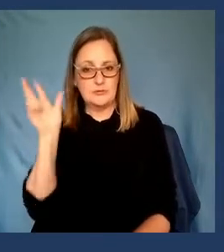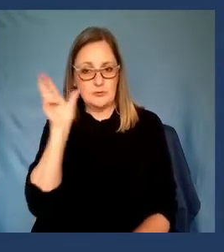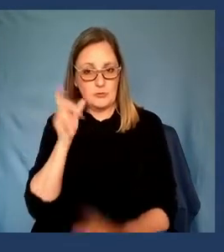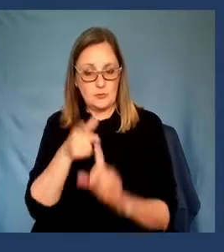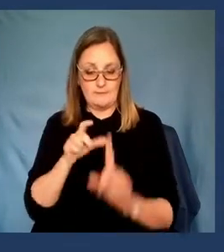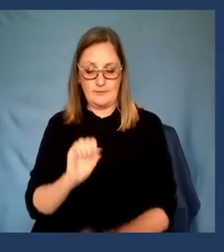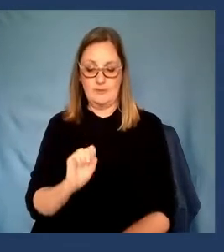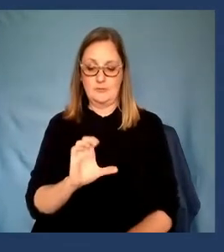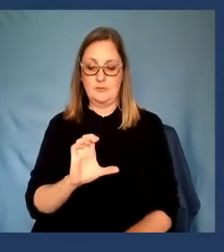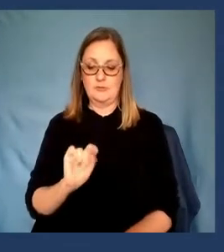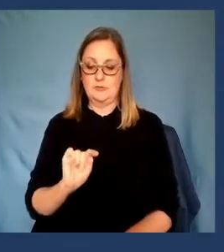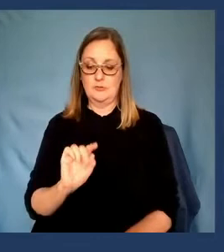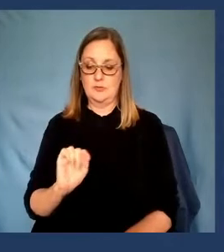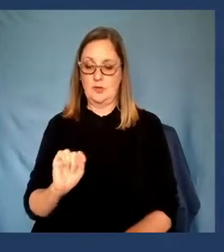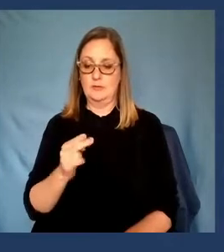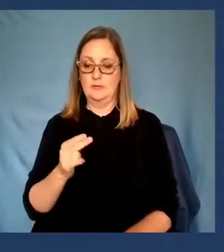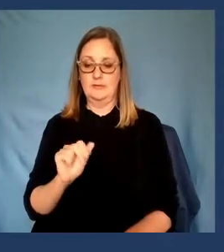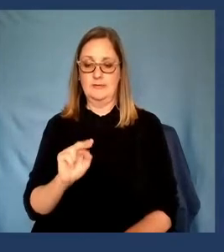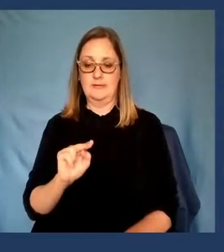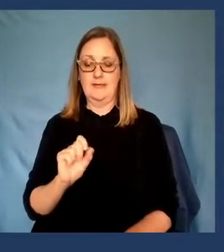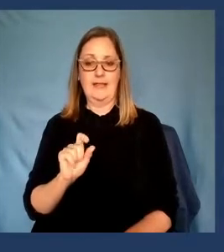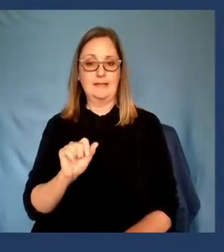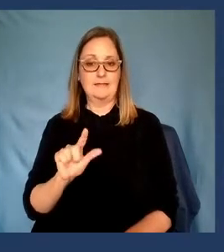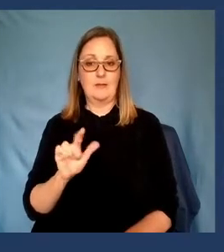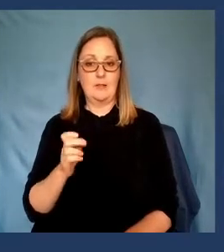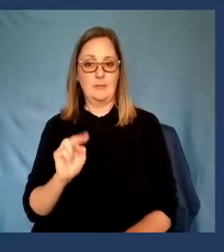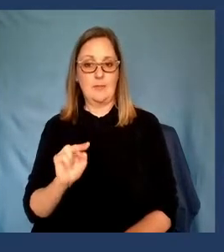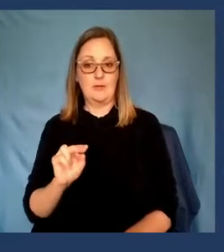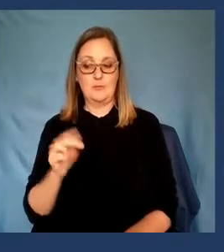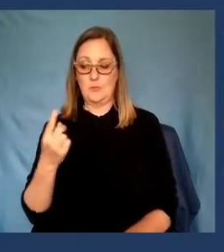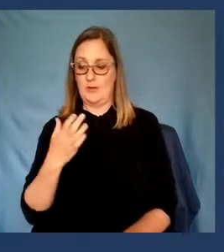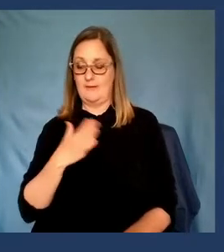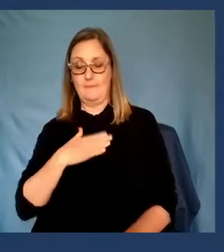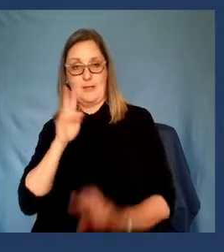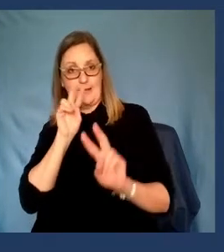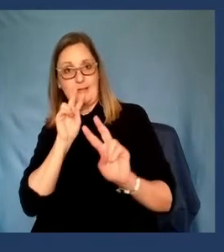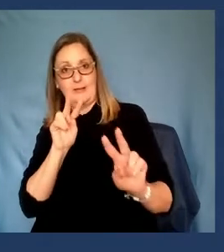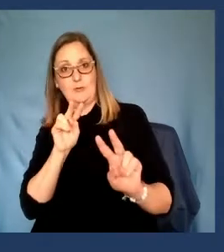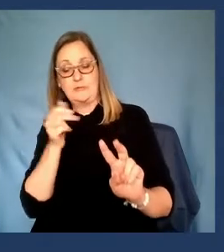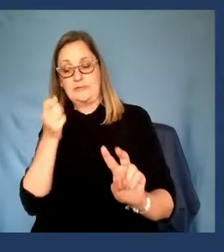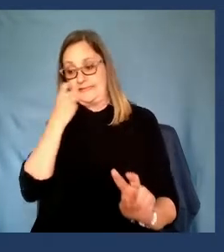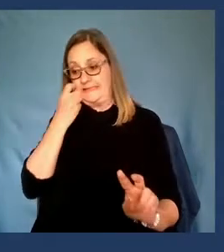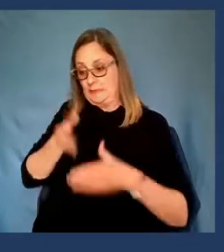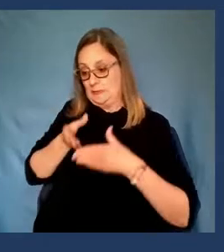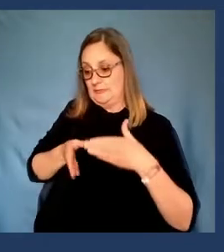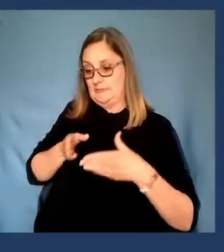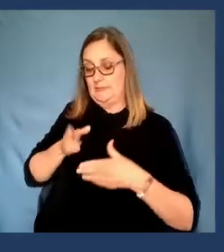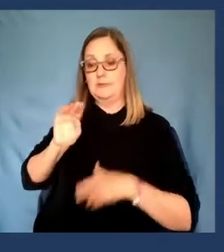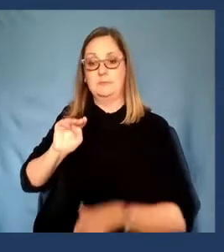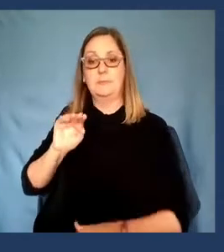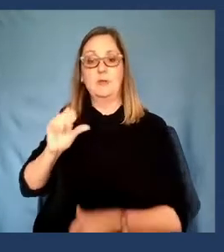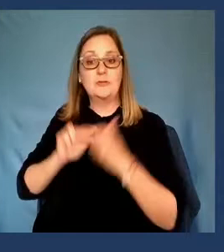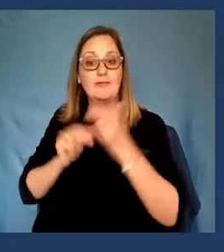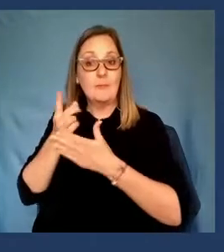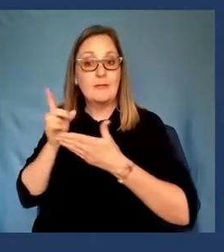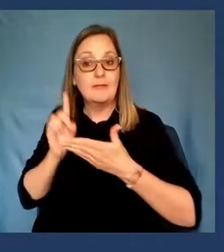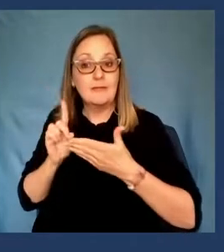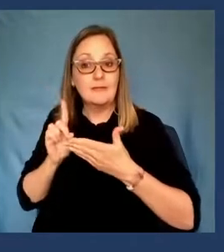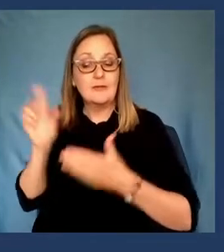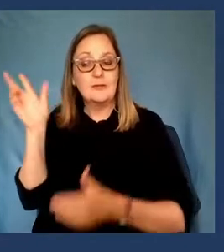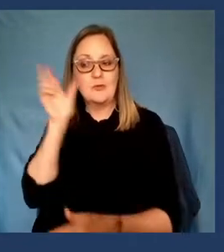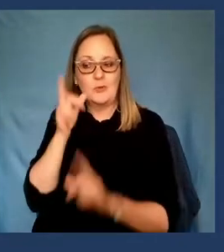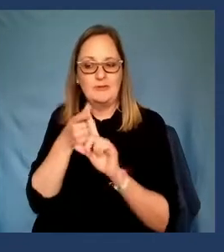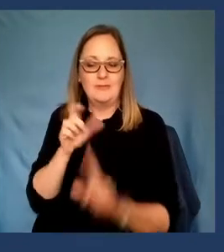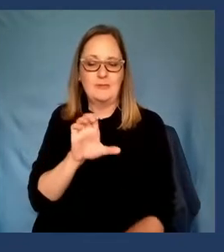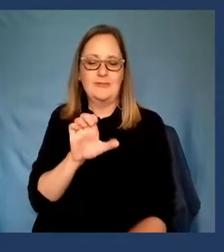of mine. He's just come off the back of Microsoft Build Conference, which was last week. You're going to hear from CEO Cindy Rose